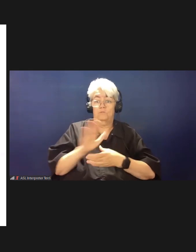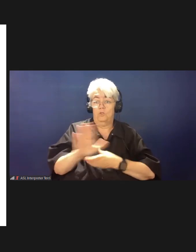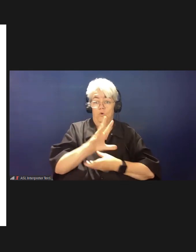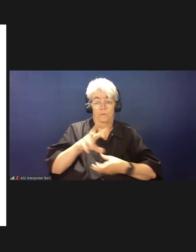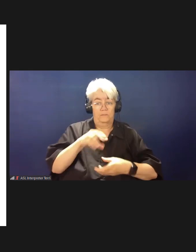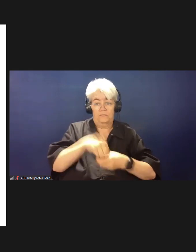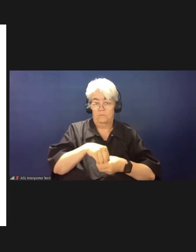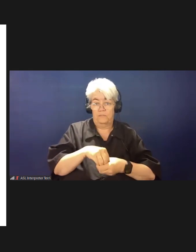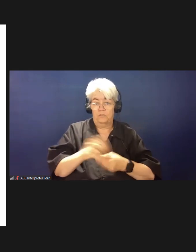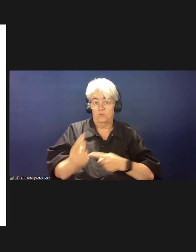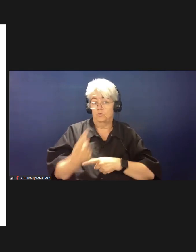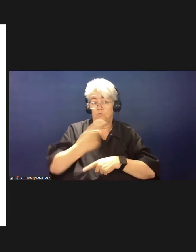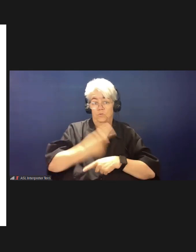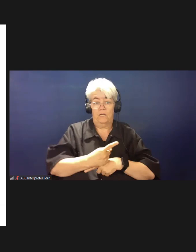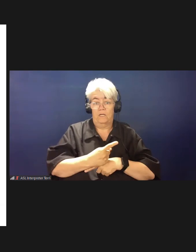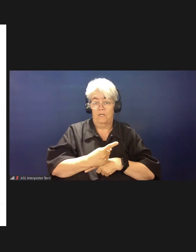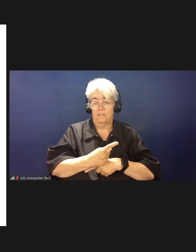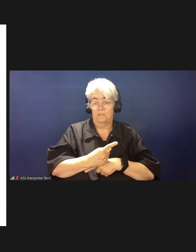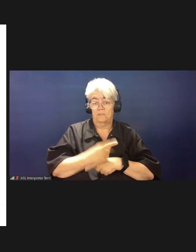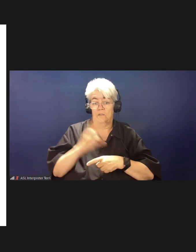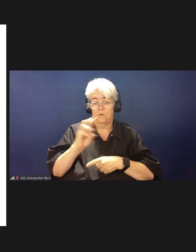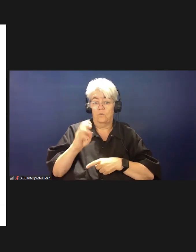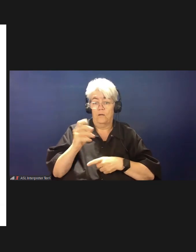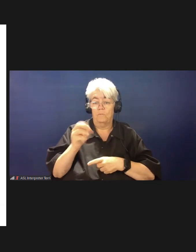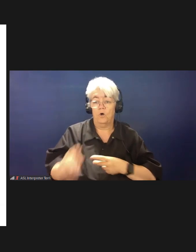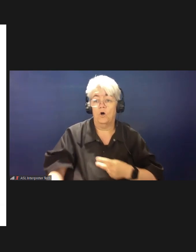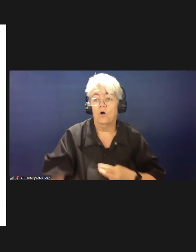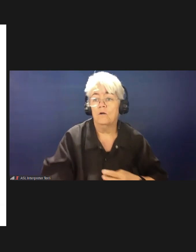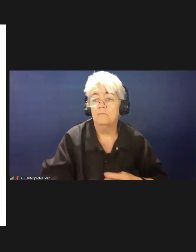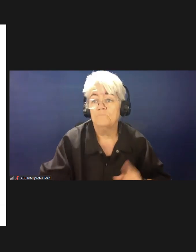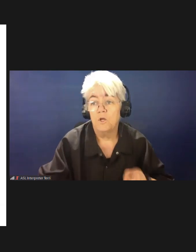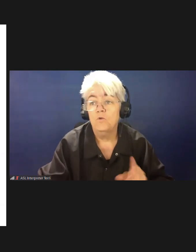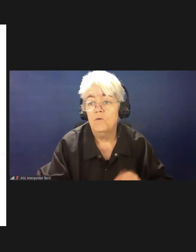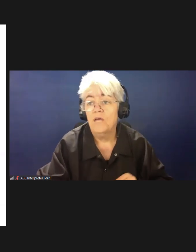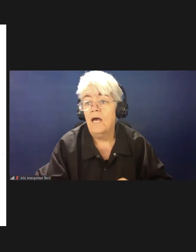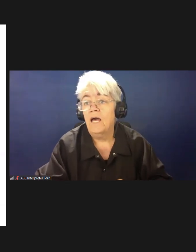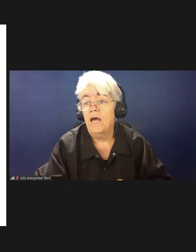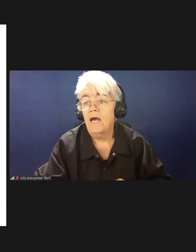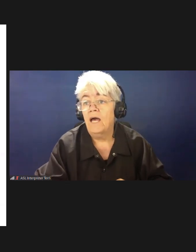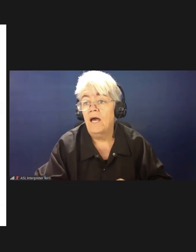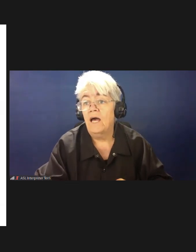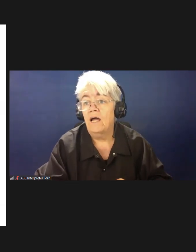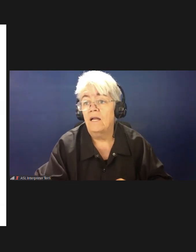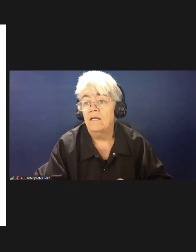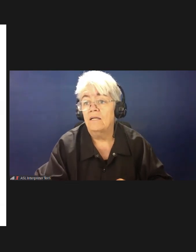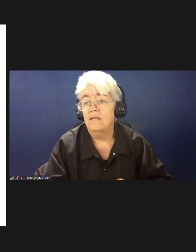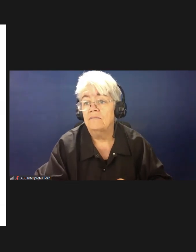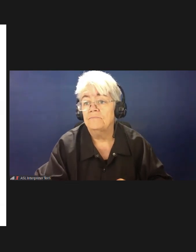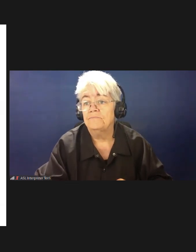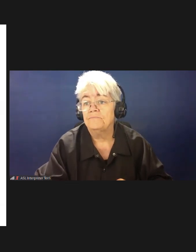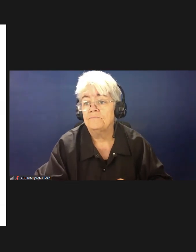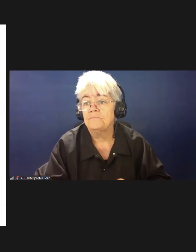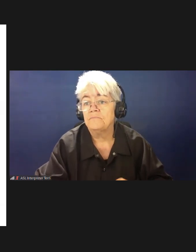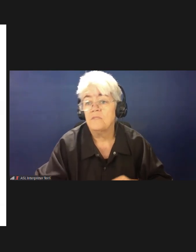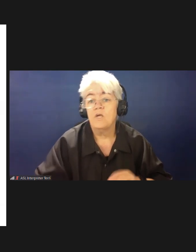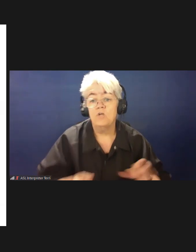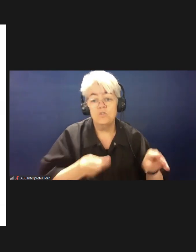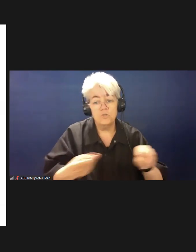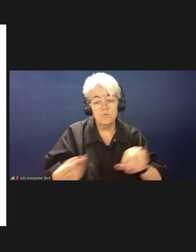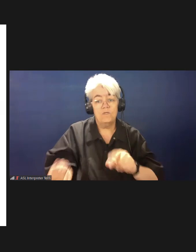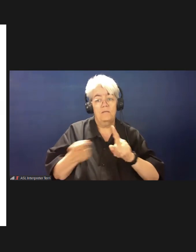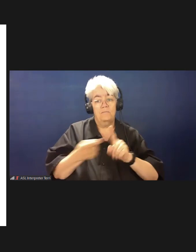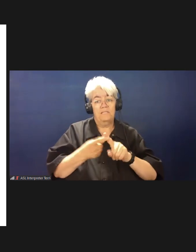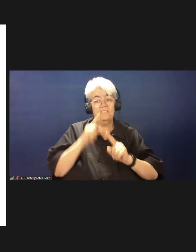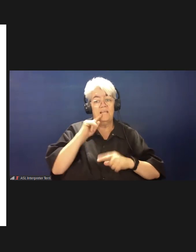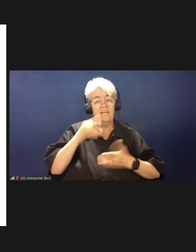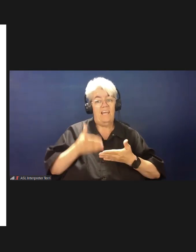today's webinar, you'll be able to stream it again on infanthearing.org or kidshearing.org